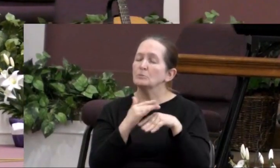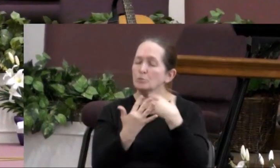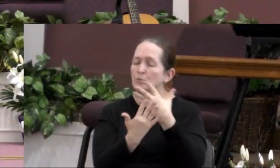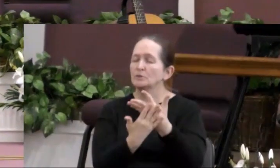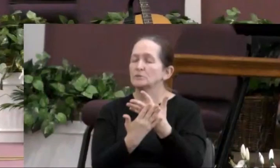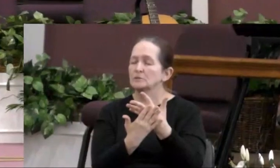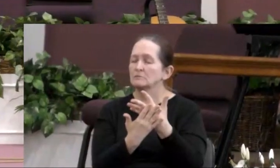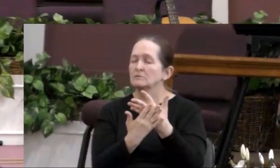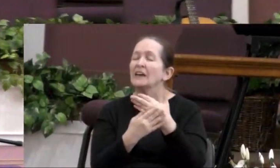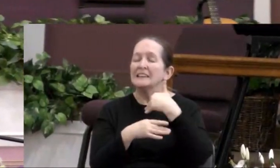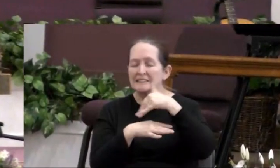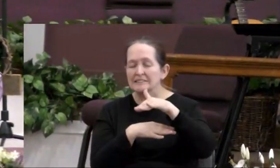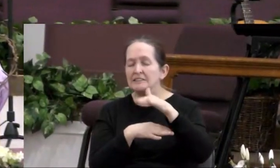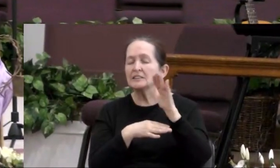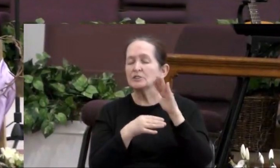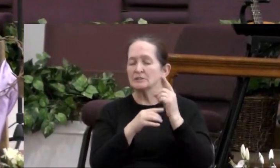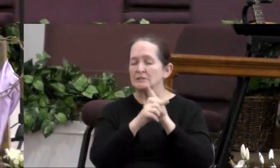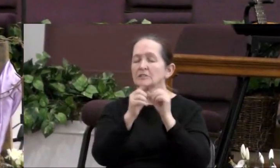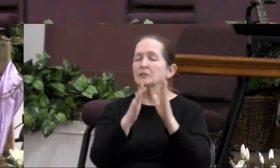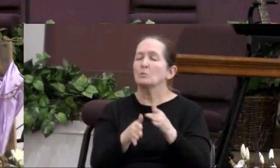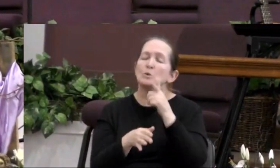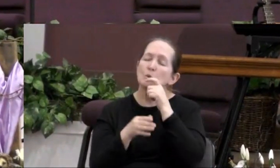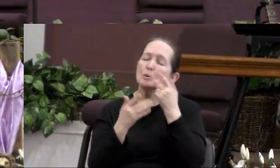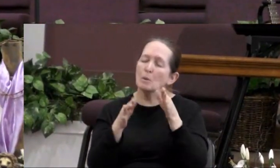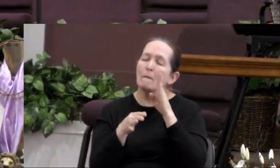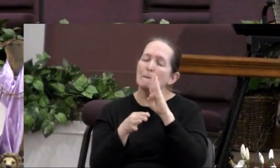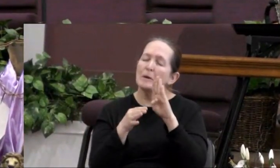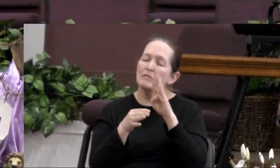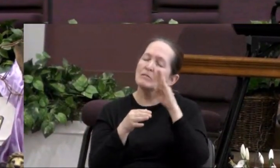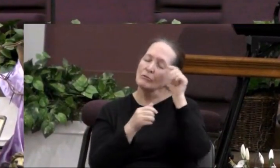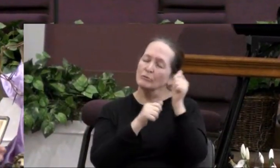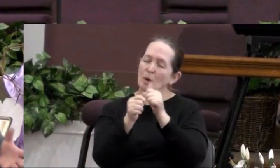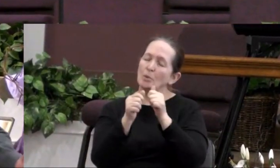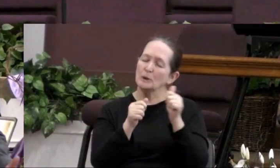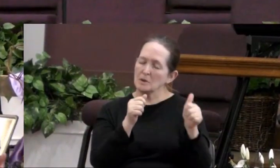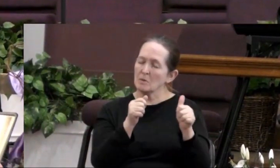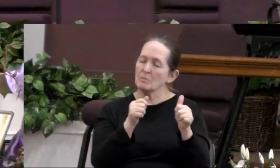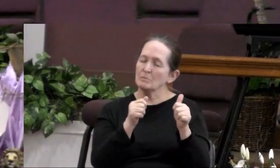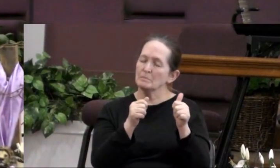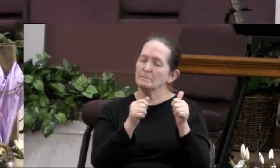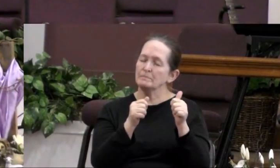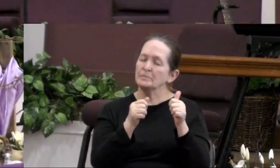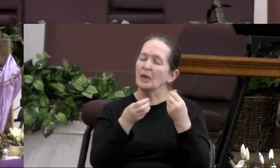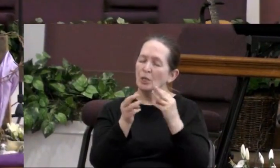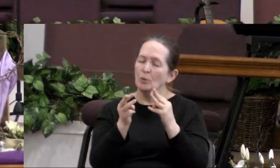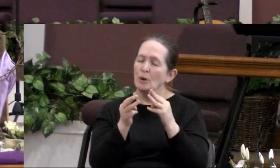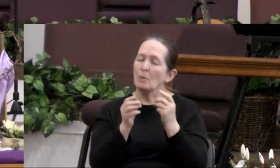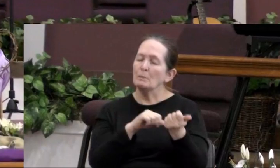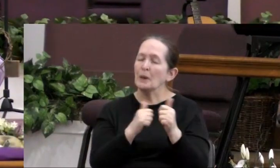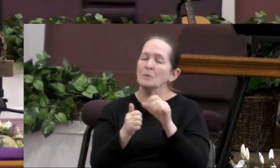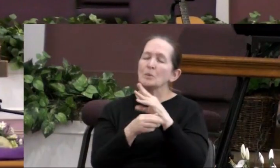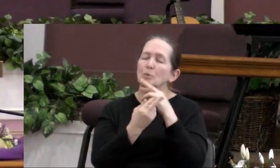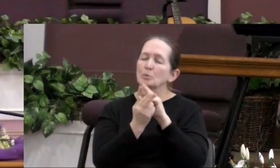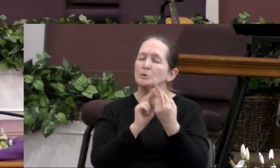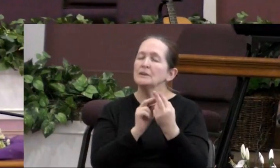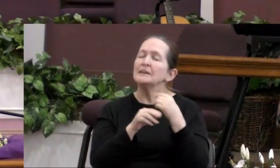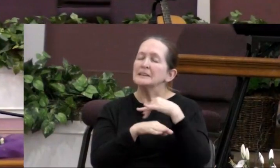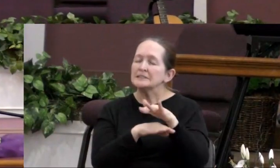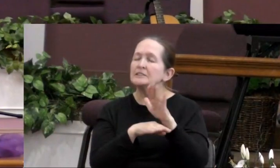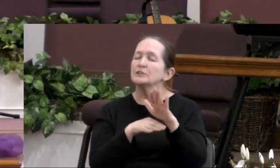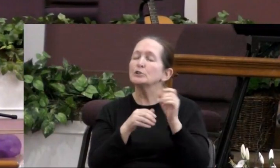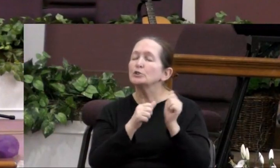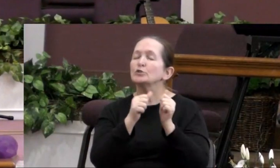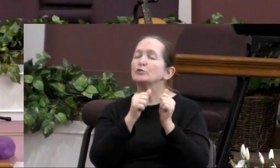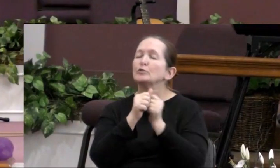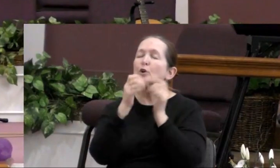and he sent his disciples who had been following him in the way of the baptism and repentance, he sent his followers